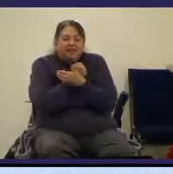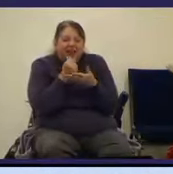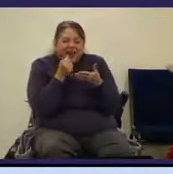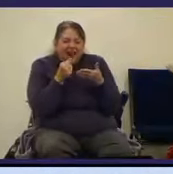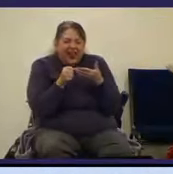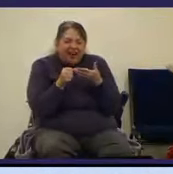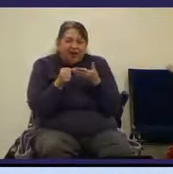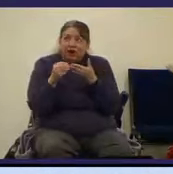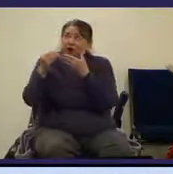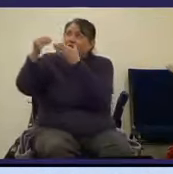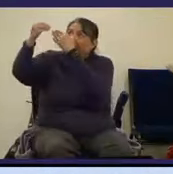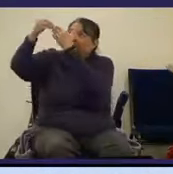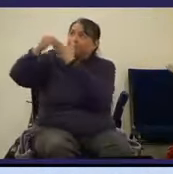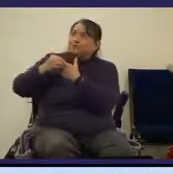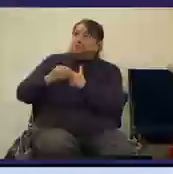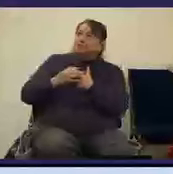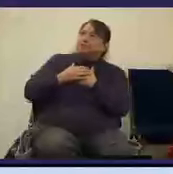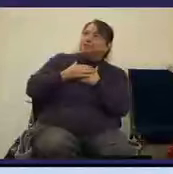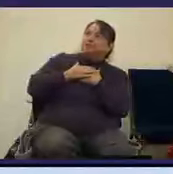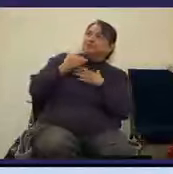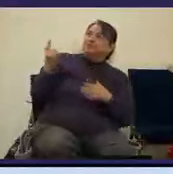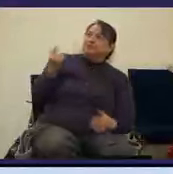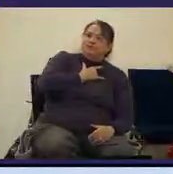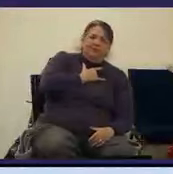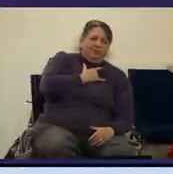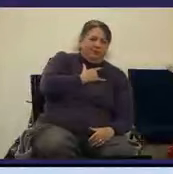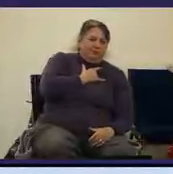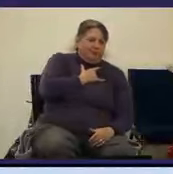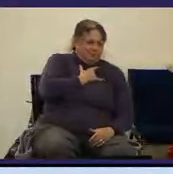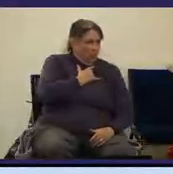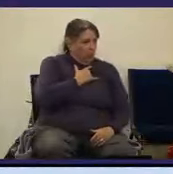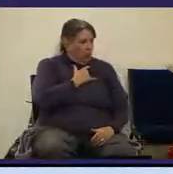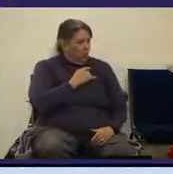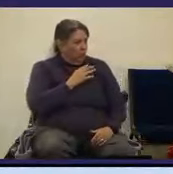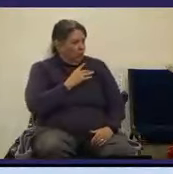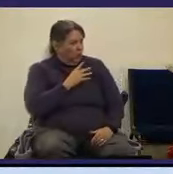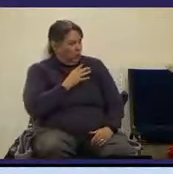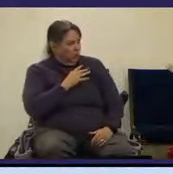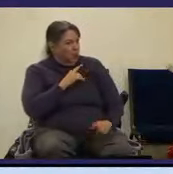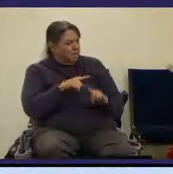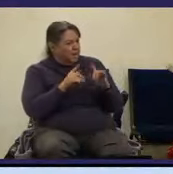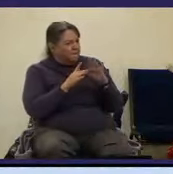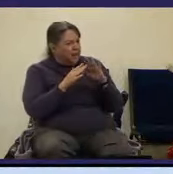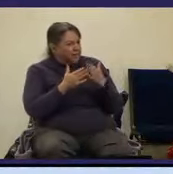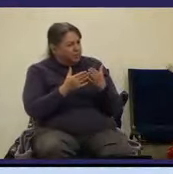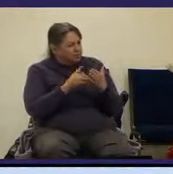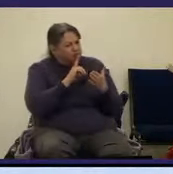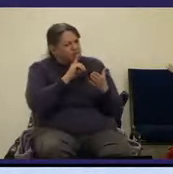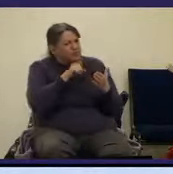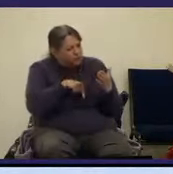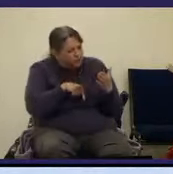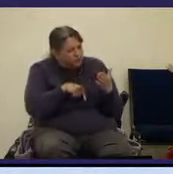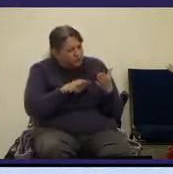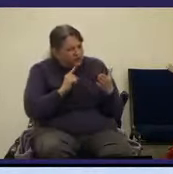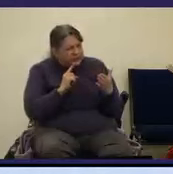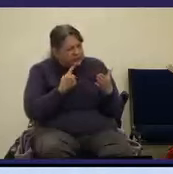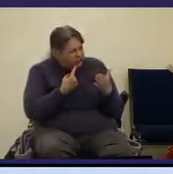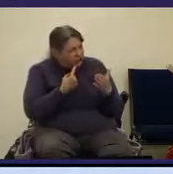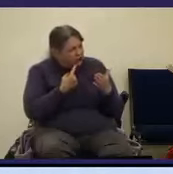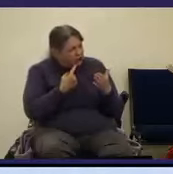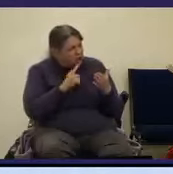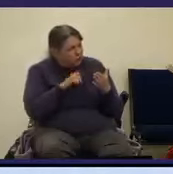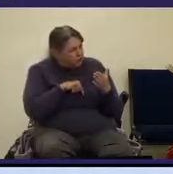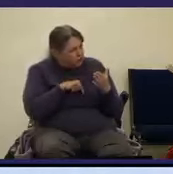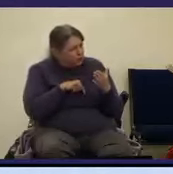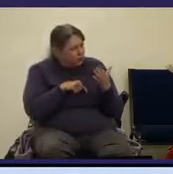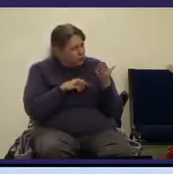God's word powerful is this, is that he means what he says. And he means what he says about himself, and he